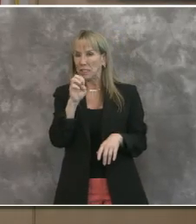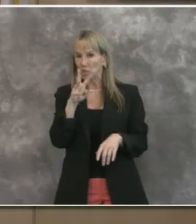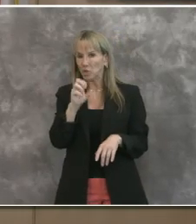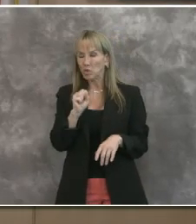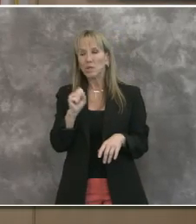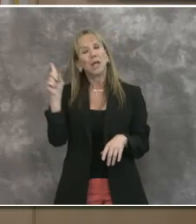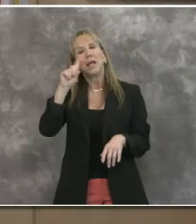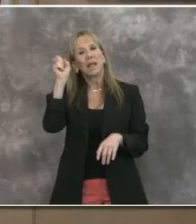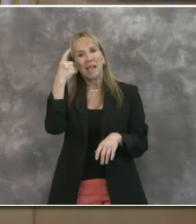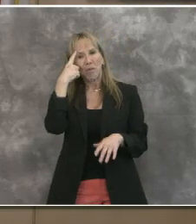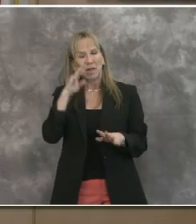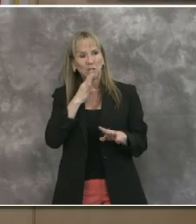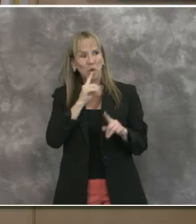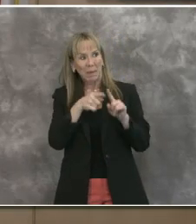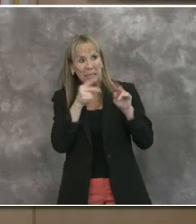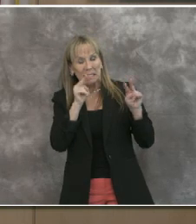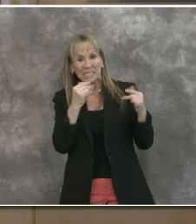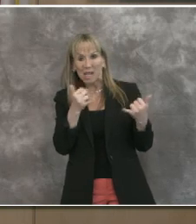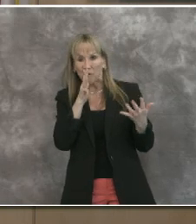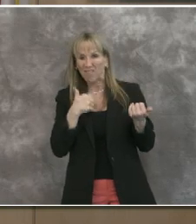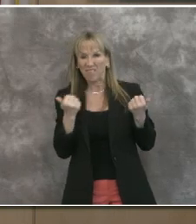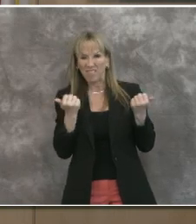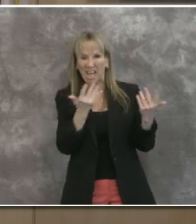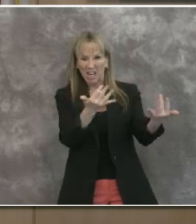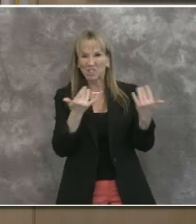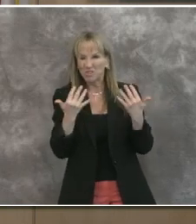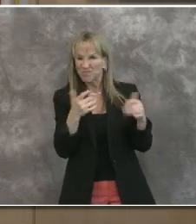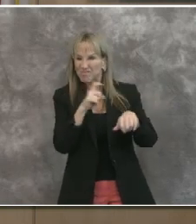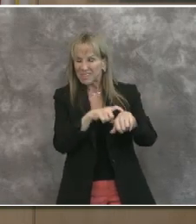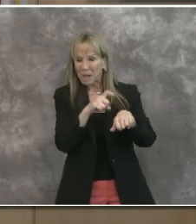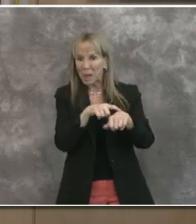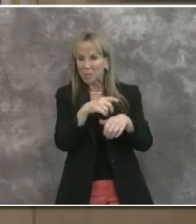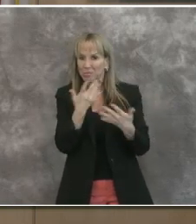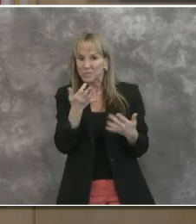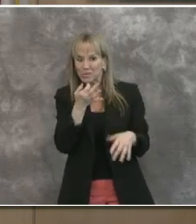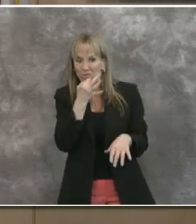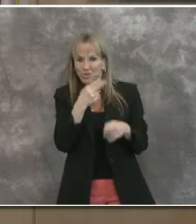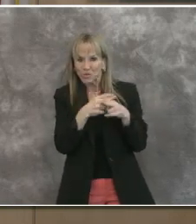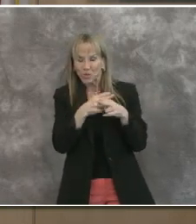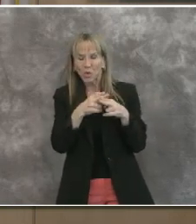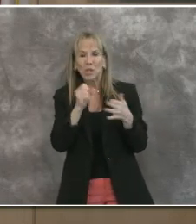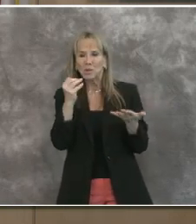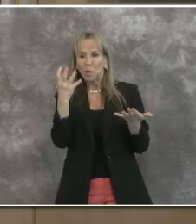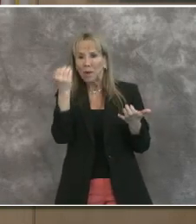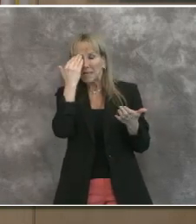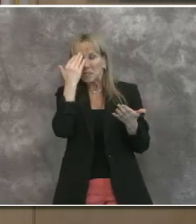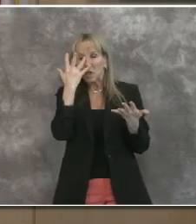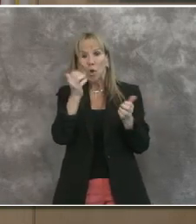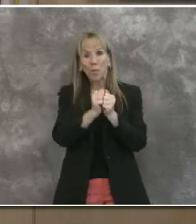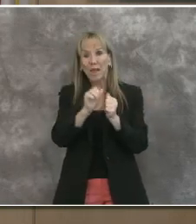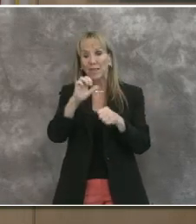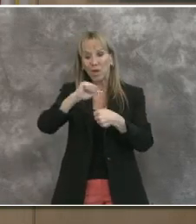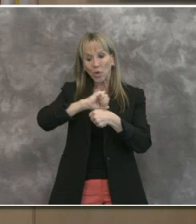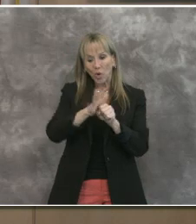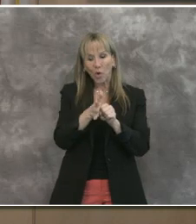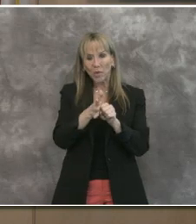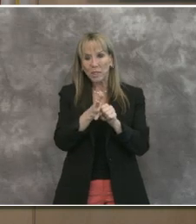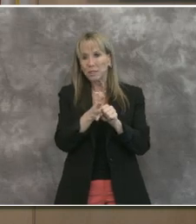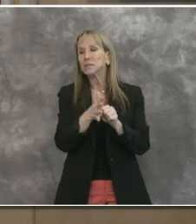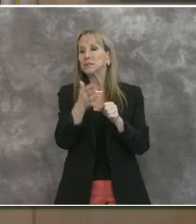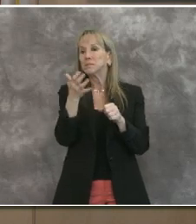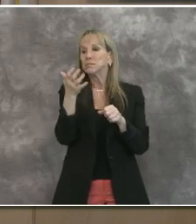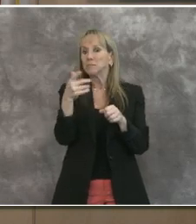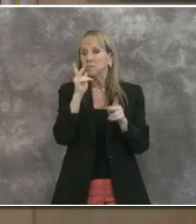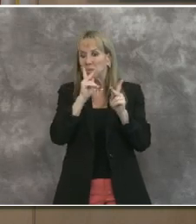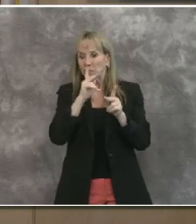upcoming fire season and the need to identify additional space to quarantine COVID-positive fire evacuees should wildfires break